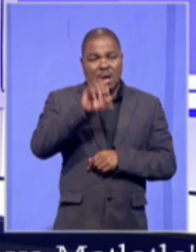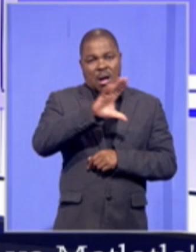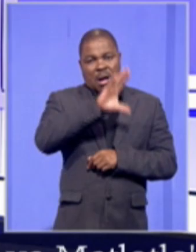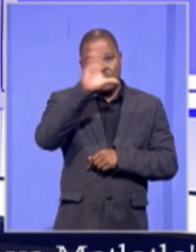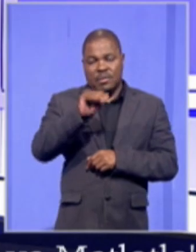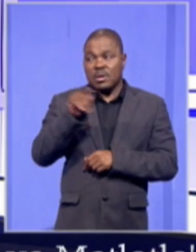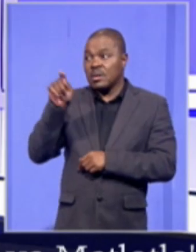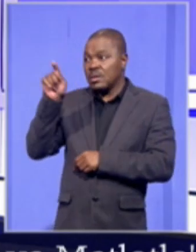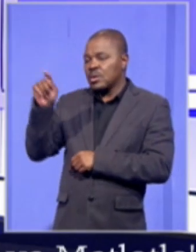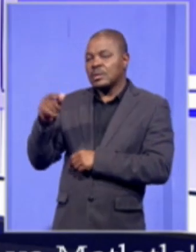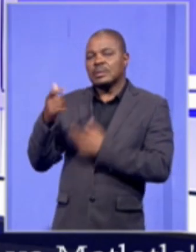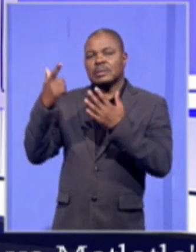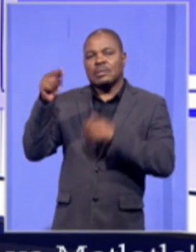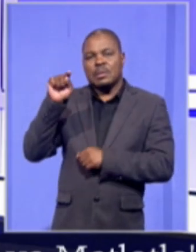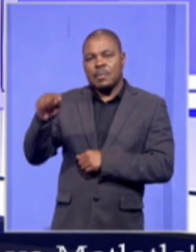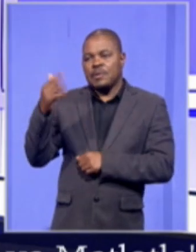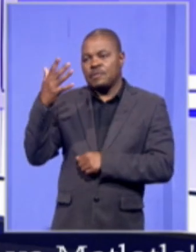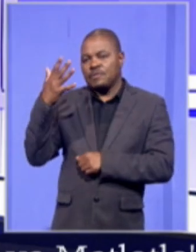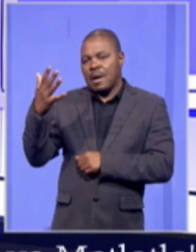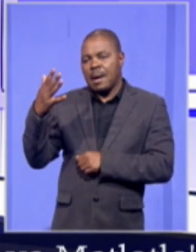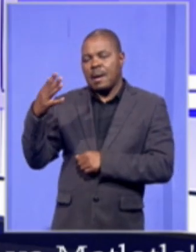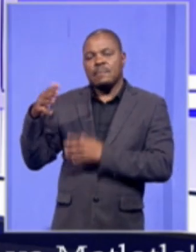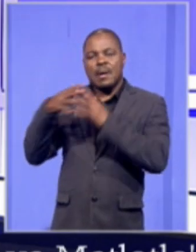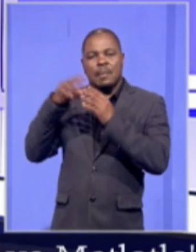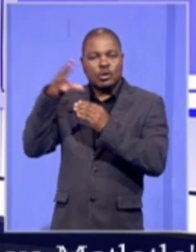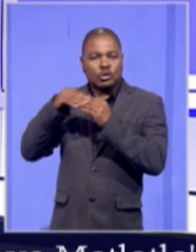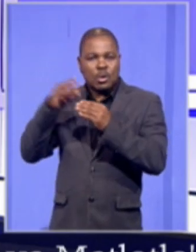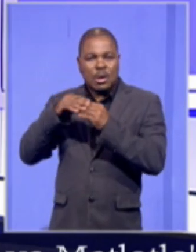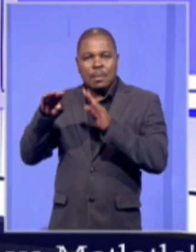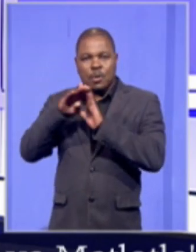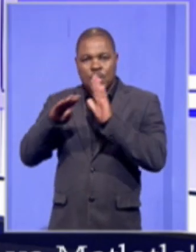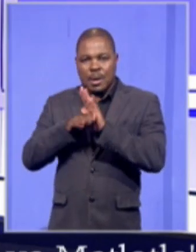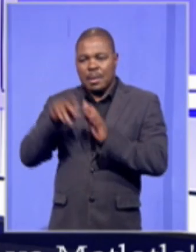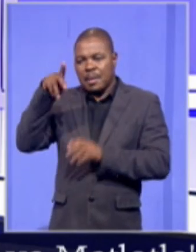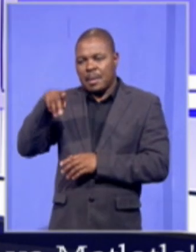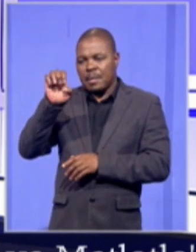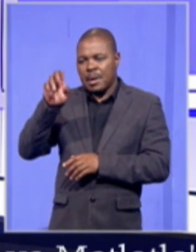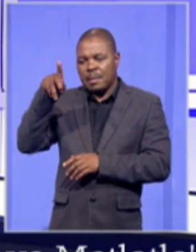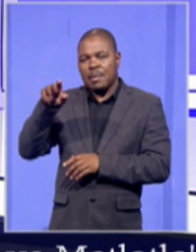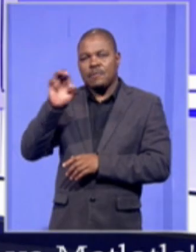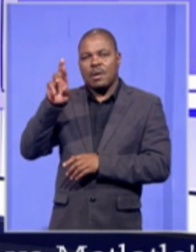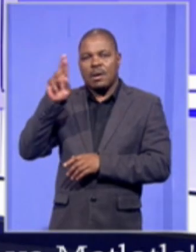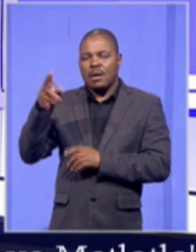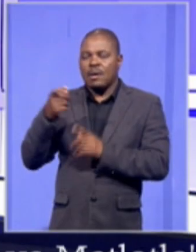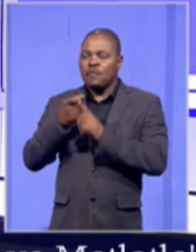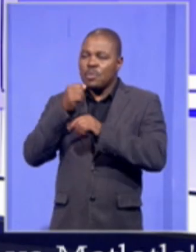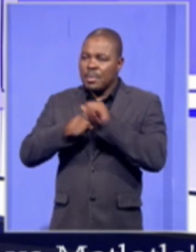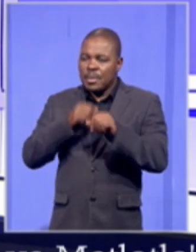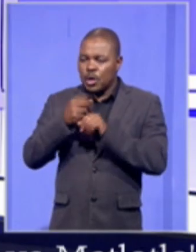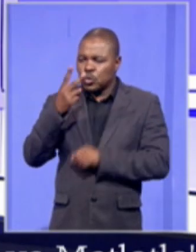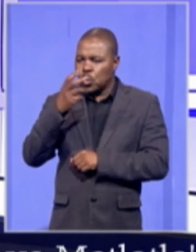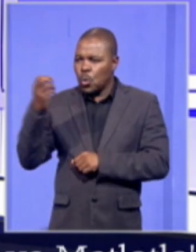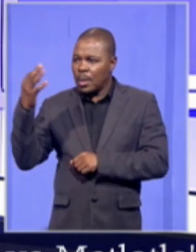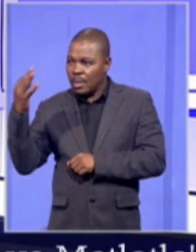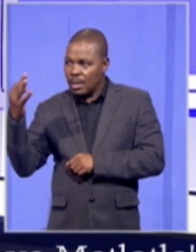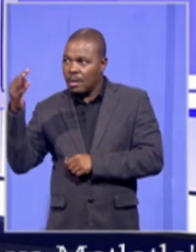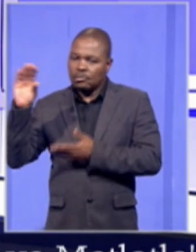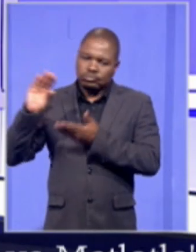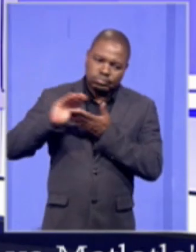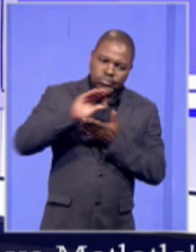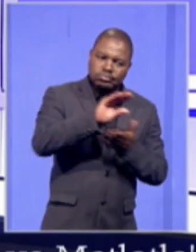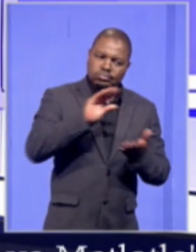$7 tše 7.5 tša Amerika lenaneong la PEPFAR go tloga ngwageng wa 2003. Motsoaledi o re go kgaotšwa ga